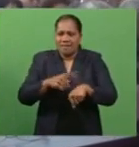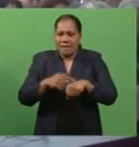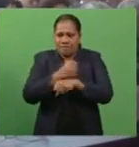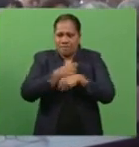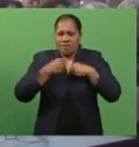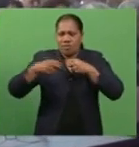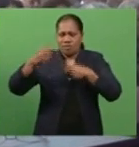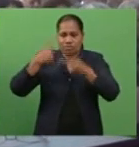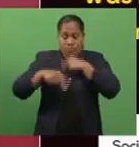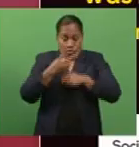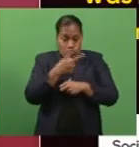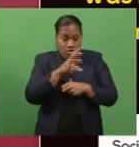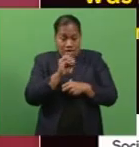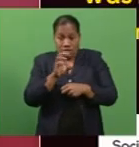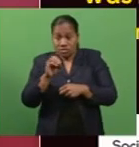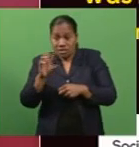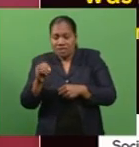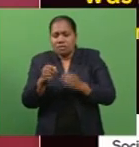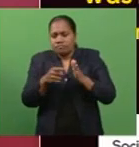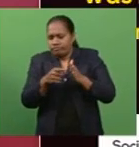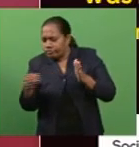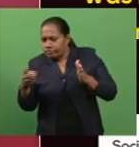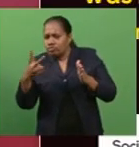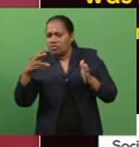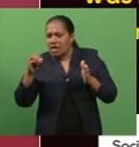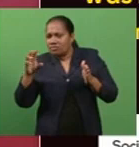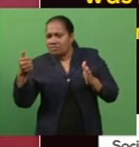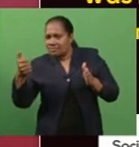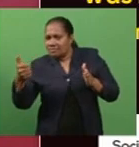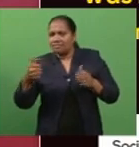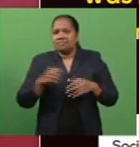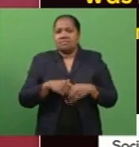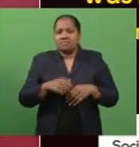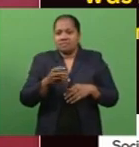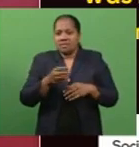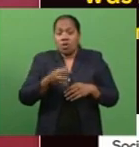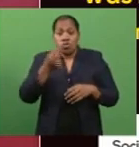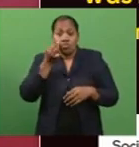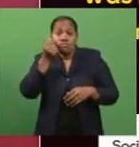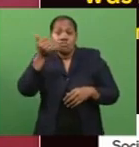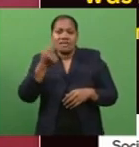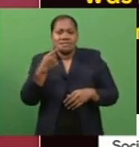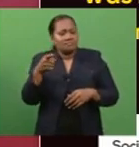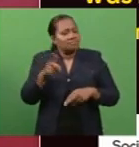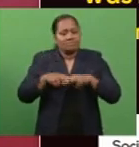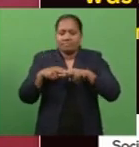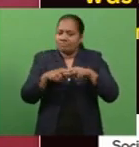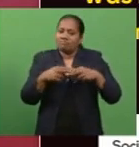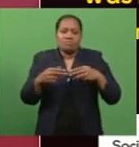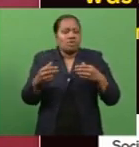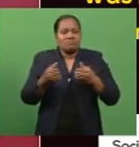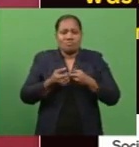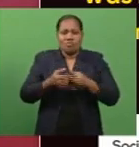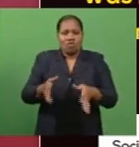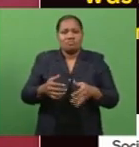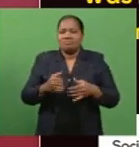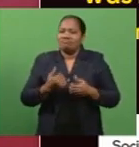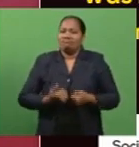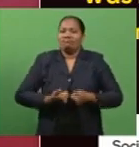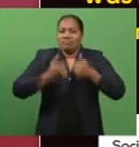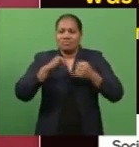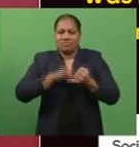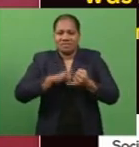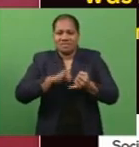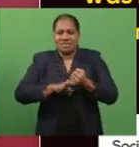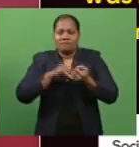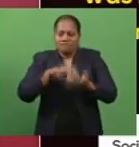to 2006. Rambuka says Fiji has lost a true son who was resolute and steadfast,